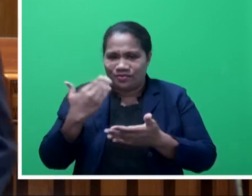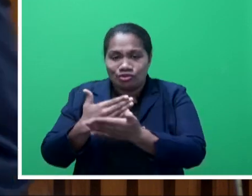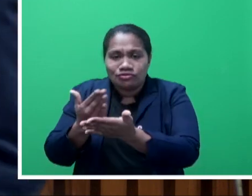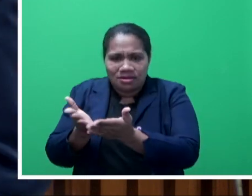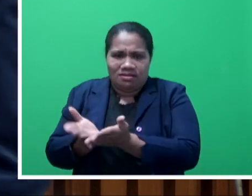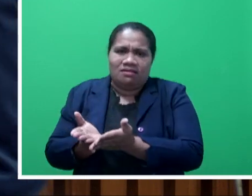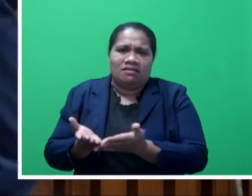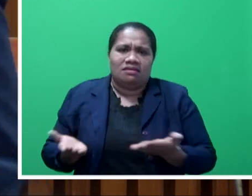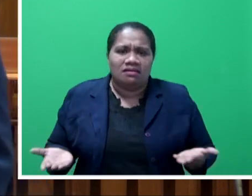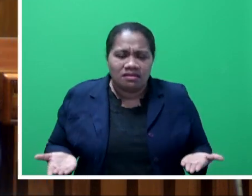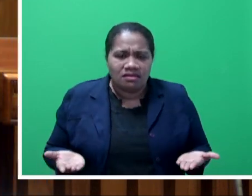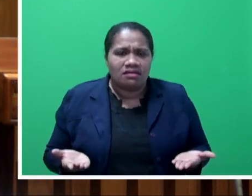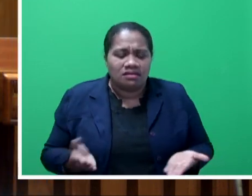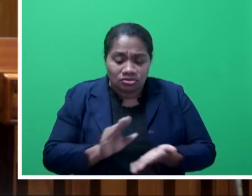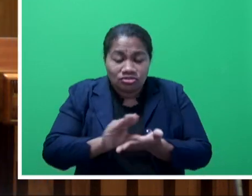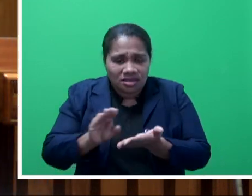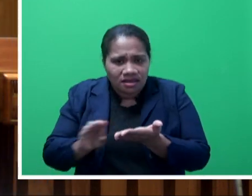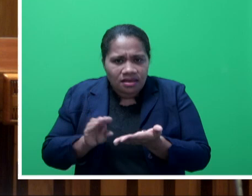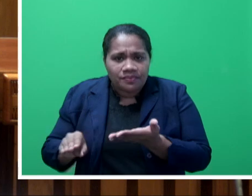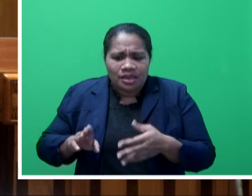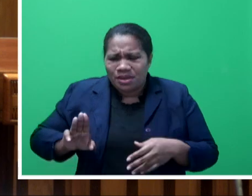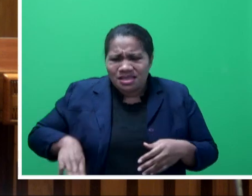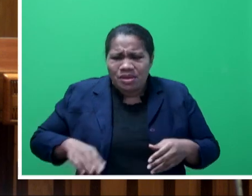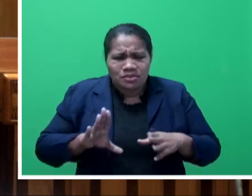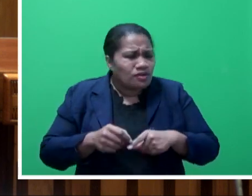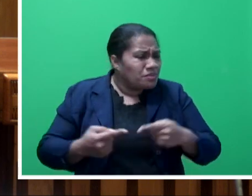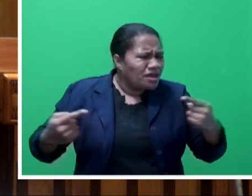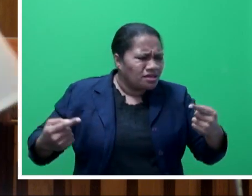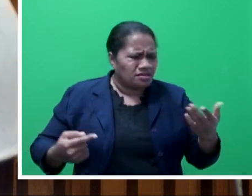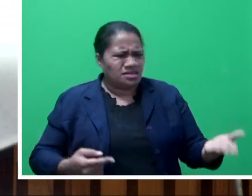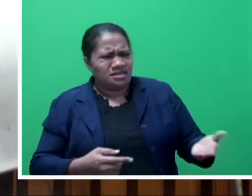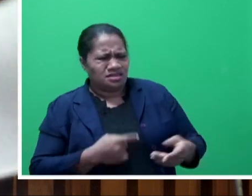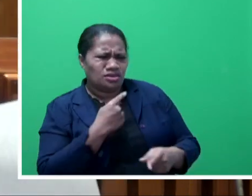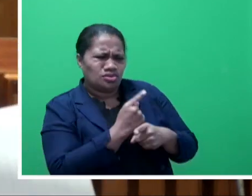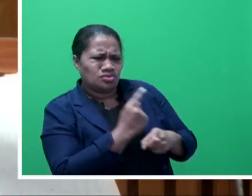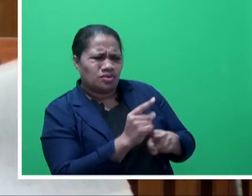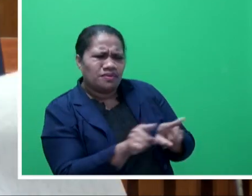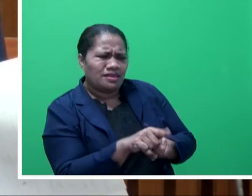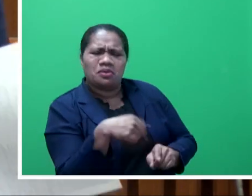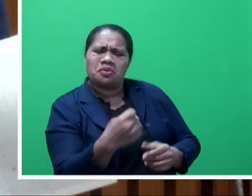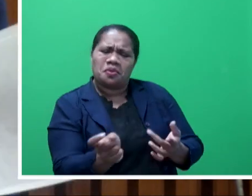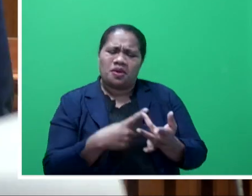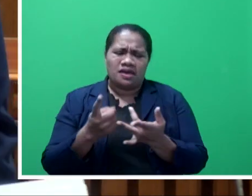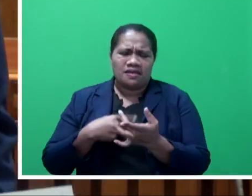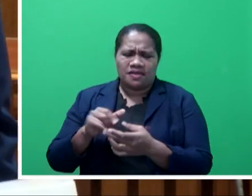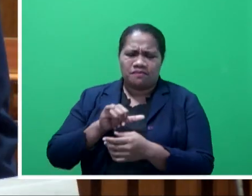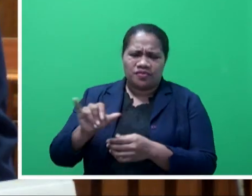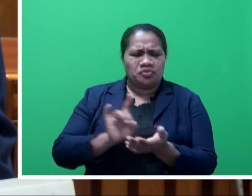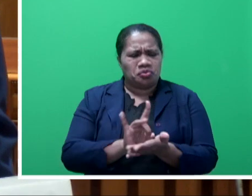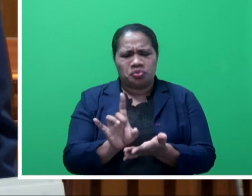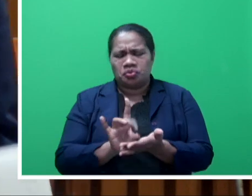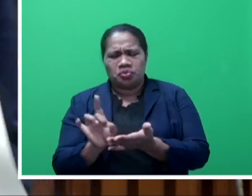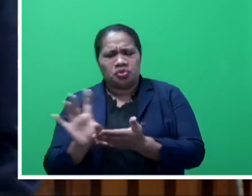The members on the other side seem to talk as if that no other airline terminated employment of their